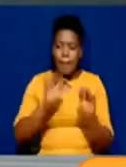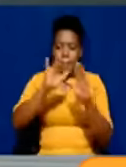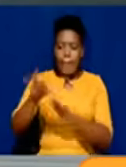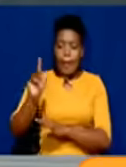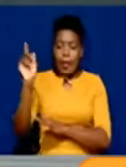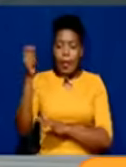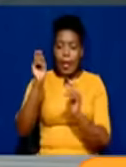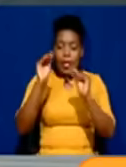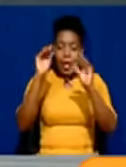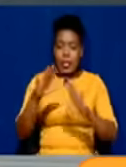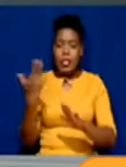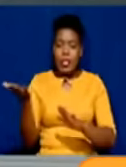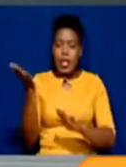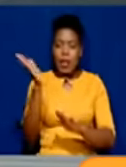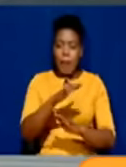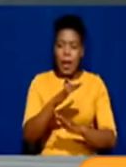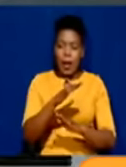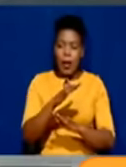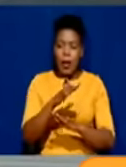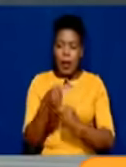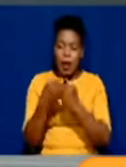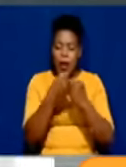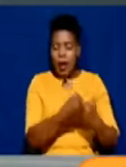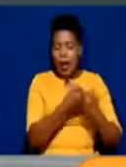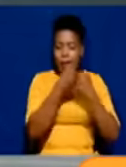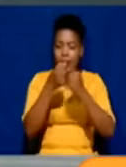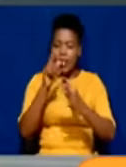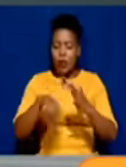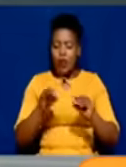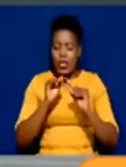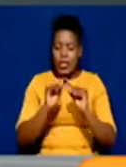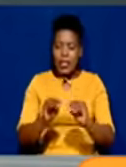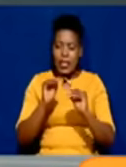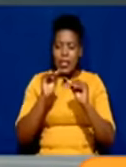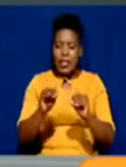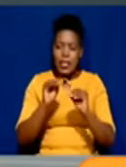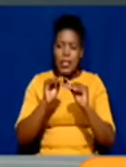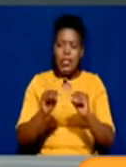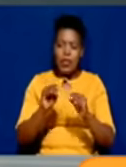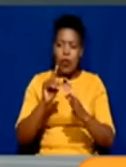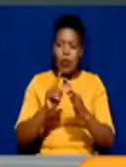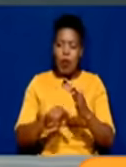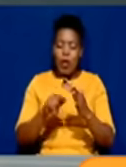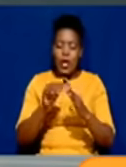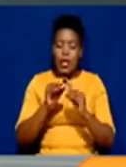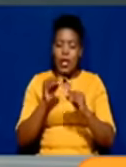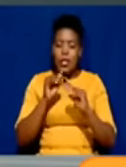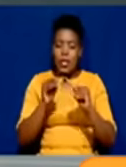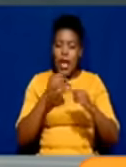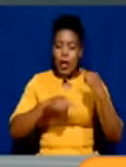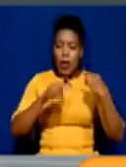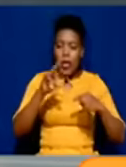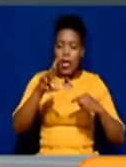A Kenyan teacher embarked on a challenge that was one for the books, or to be more specific, the Guinness Book of World Records. Rose